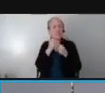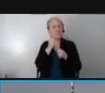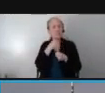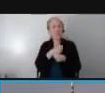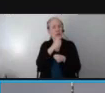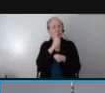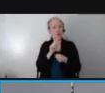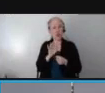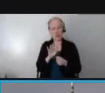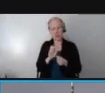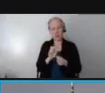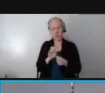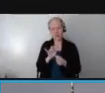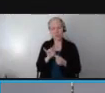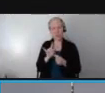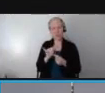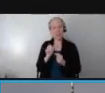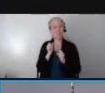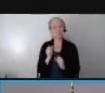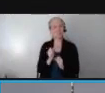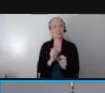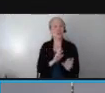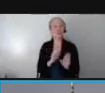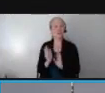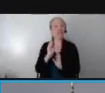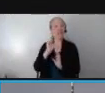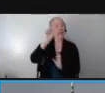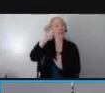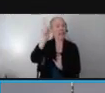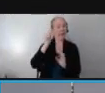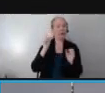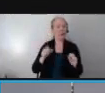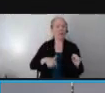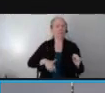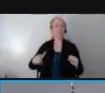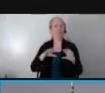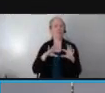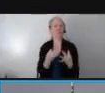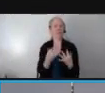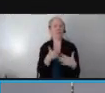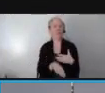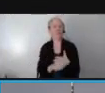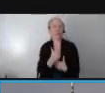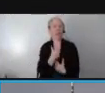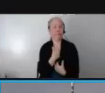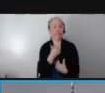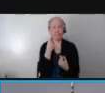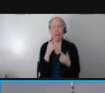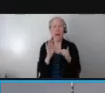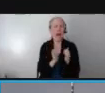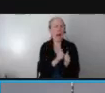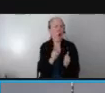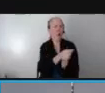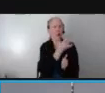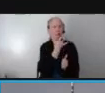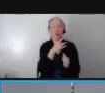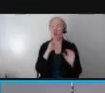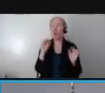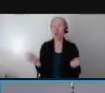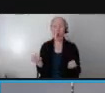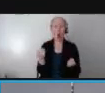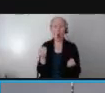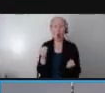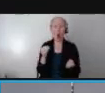them to be able to plan for families in whatever manner they choose. No one demands a time frame. They